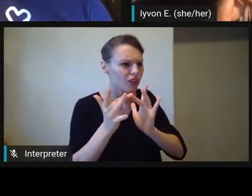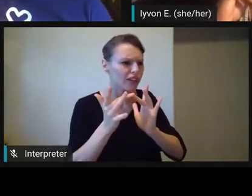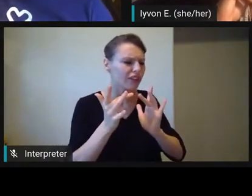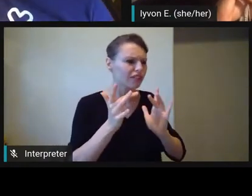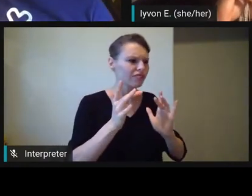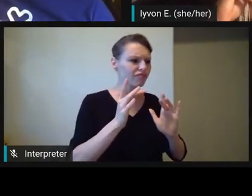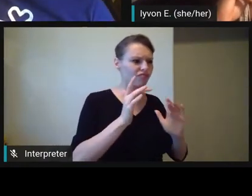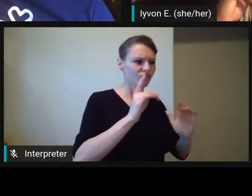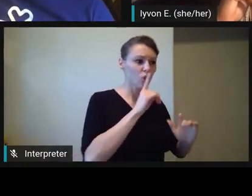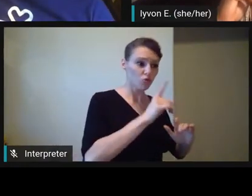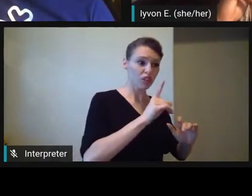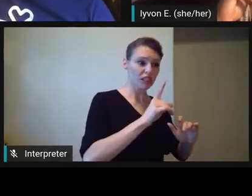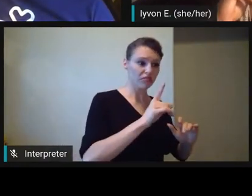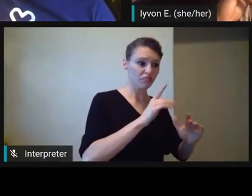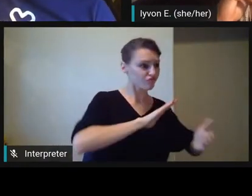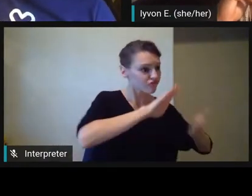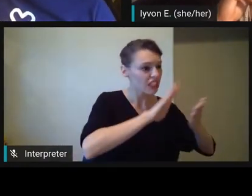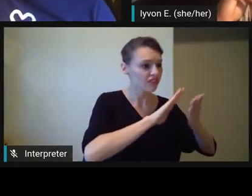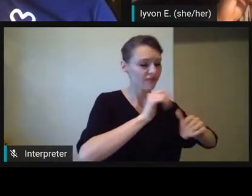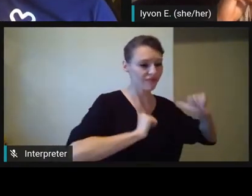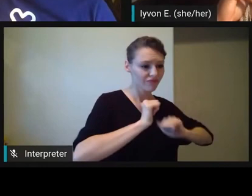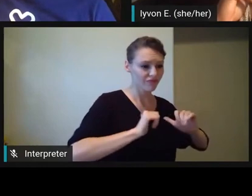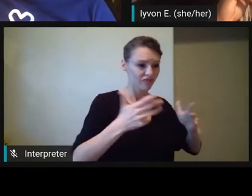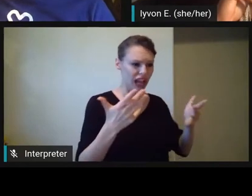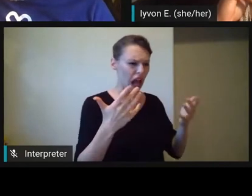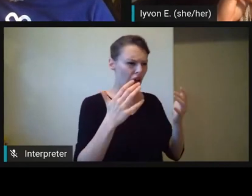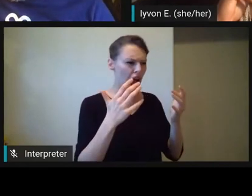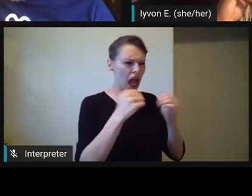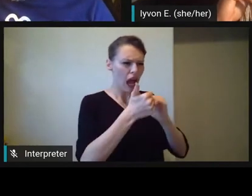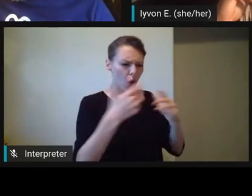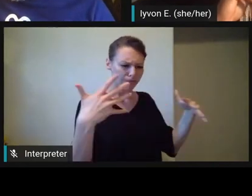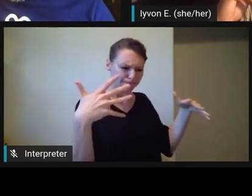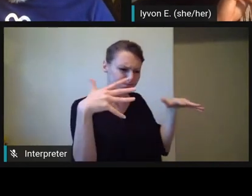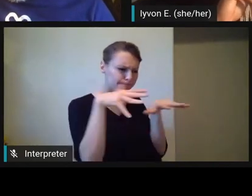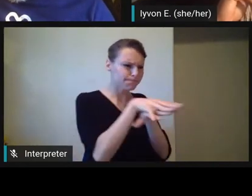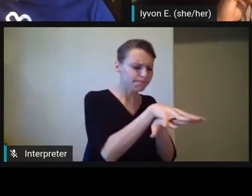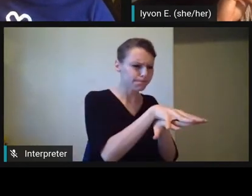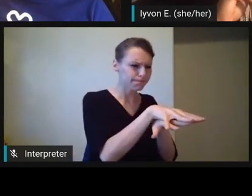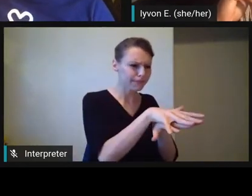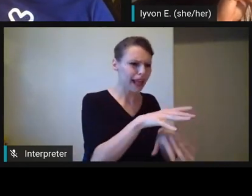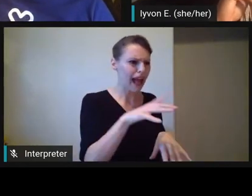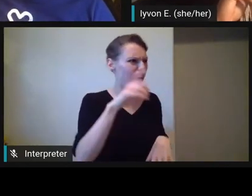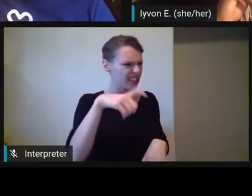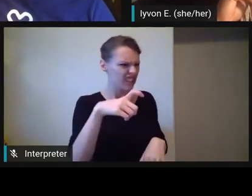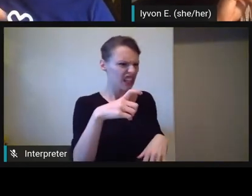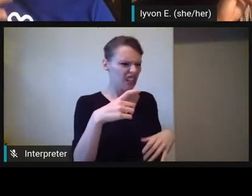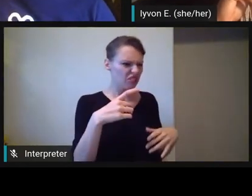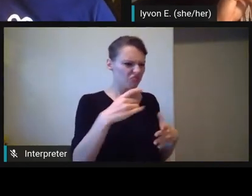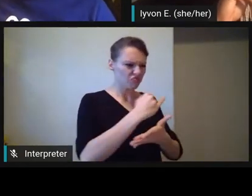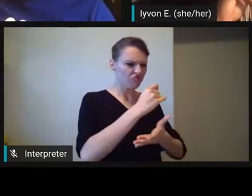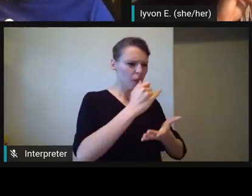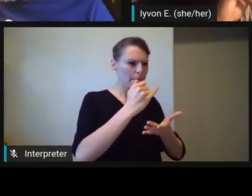like, I need to make art across multiple platforms and understand